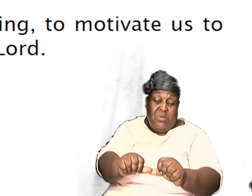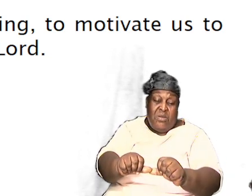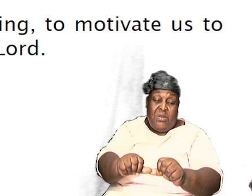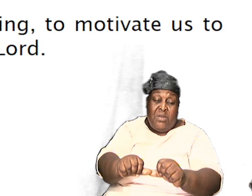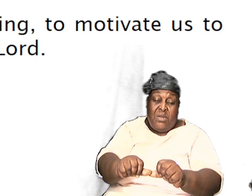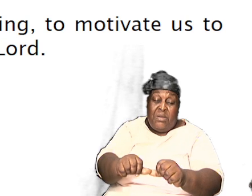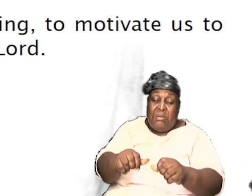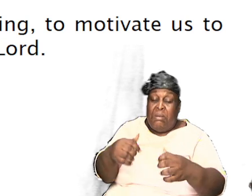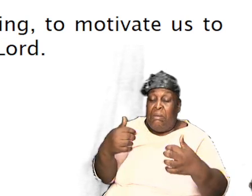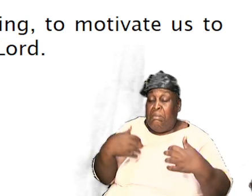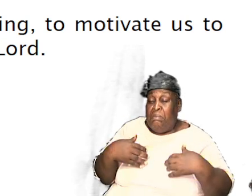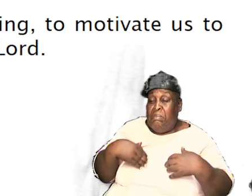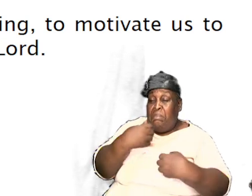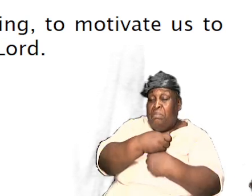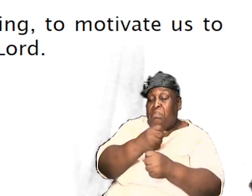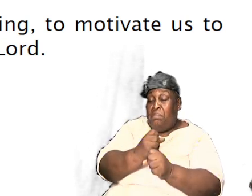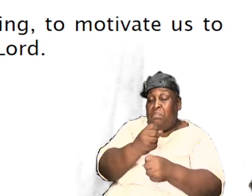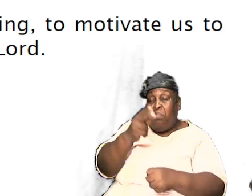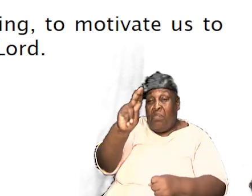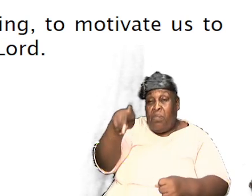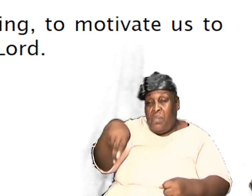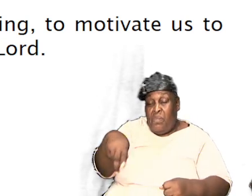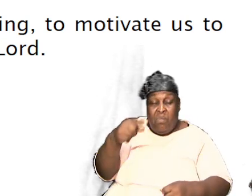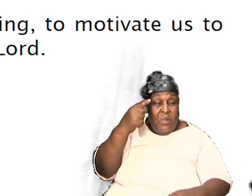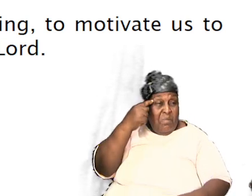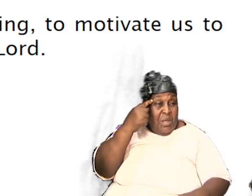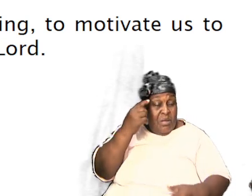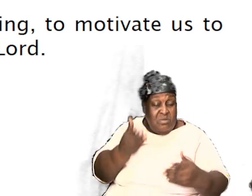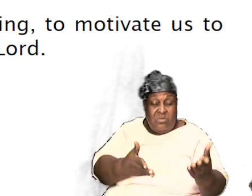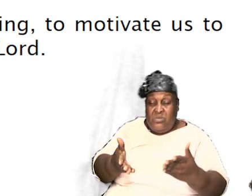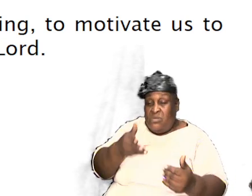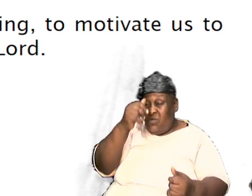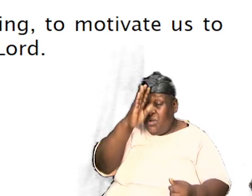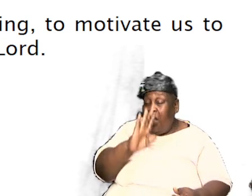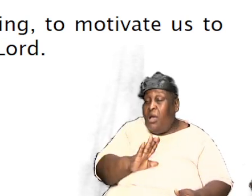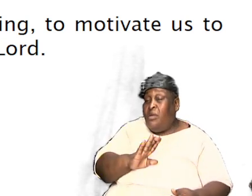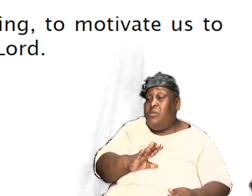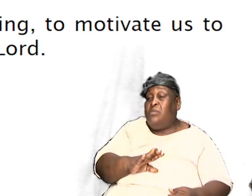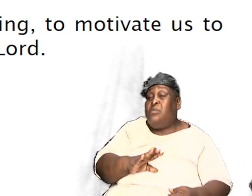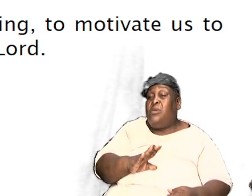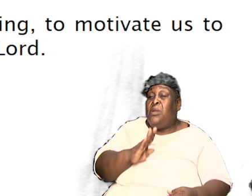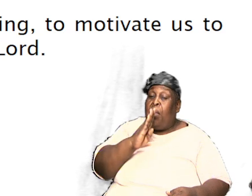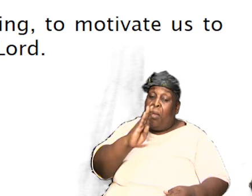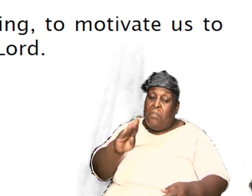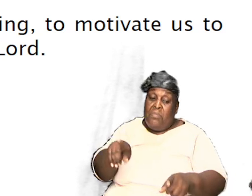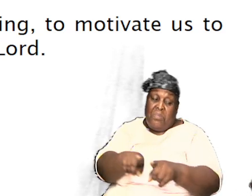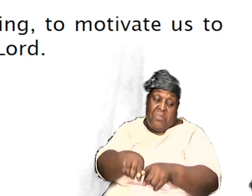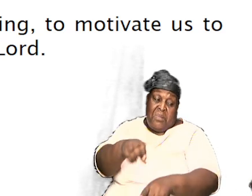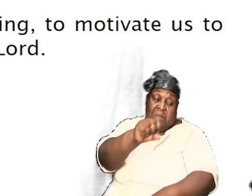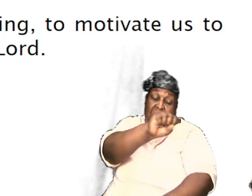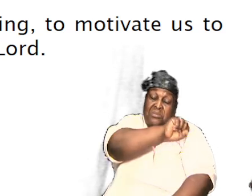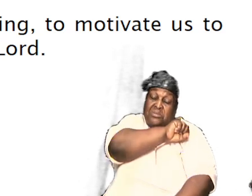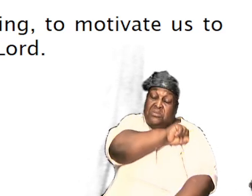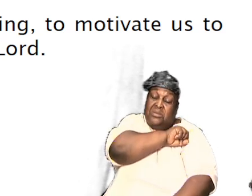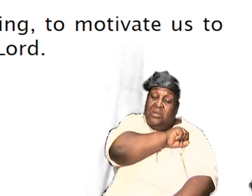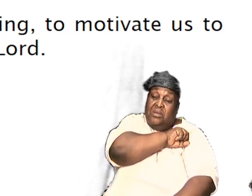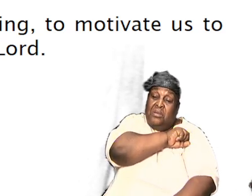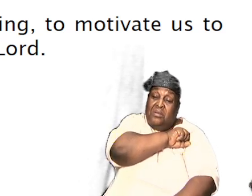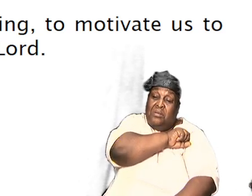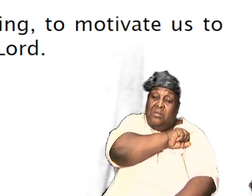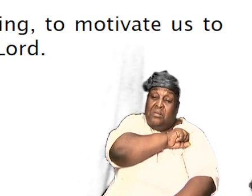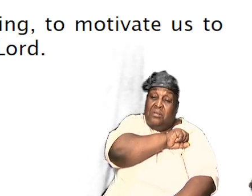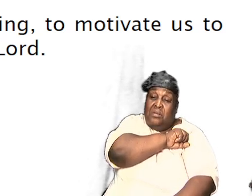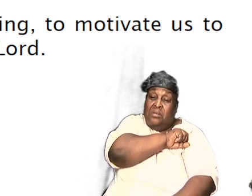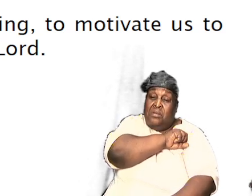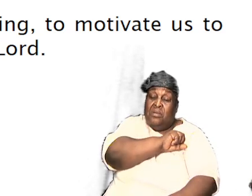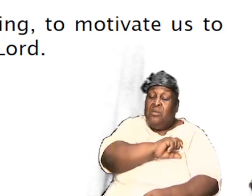need of mind to serve the Lord, then we are going to end up like Paul. We are going to end up turning our backs on the Lord. And the